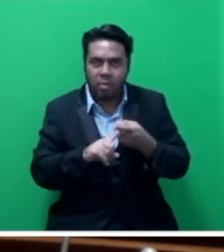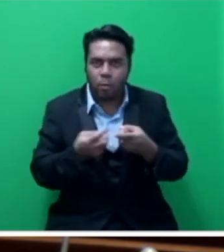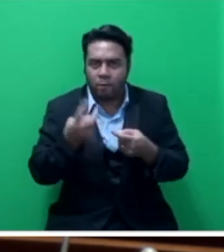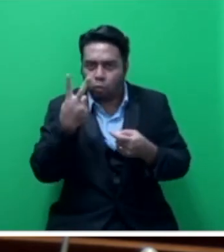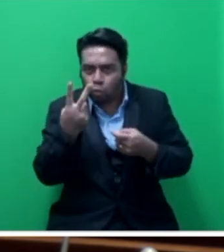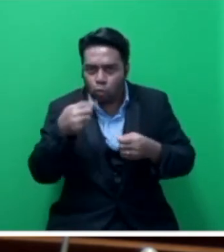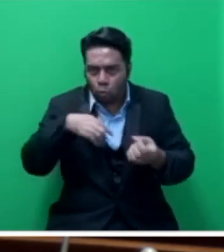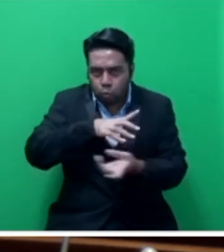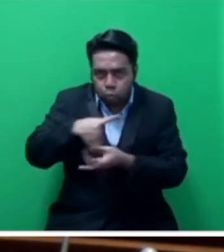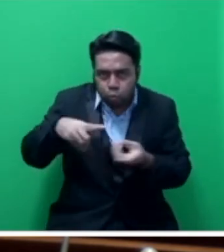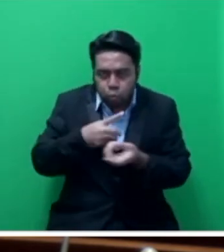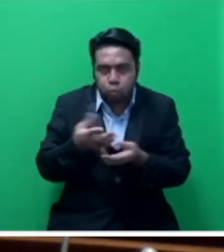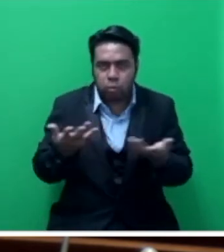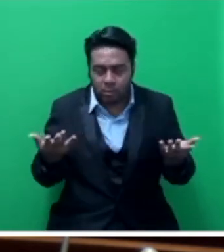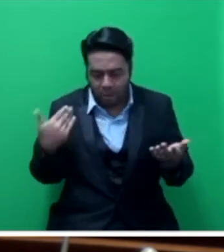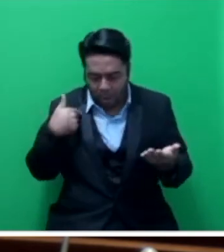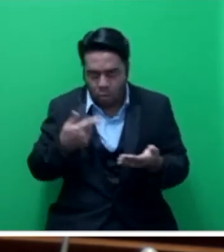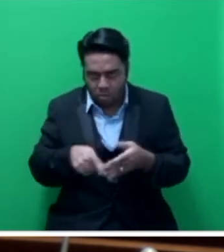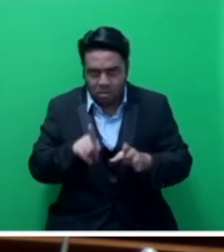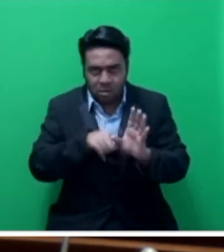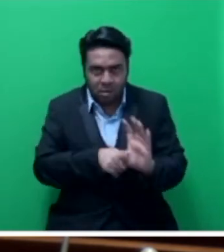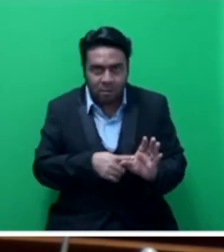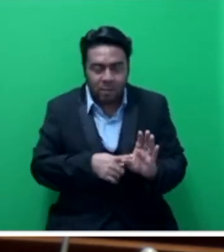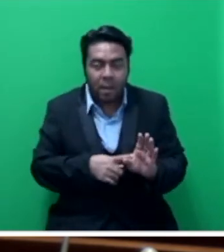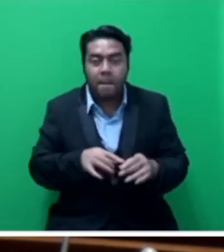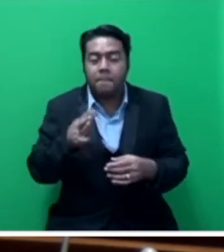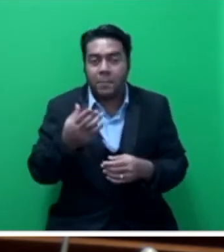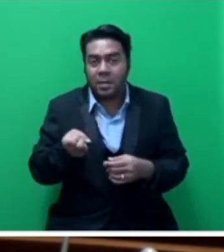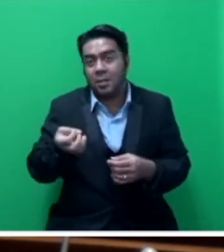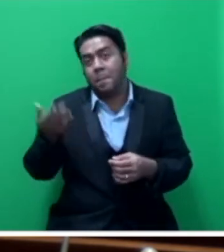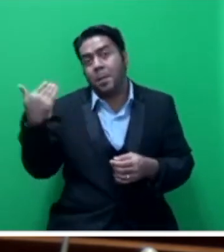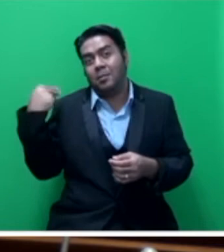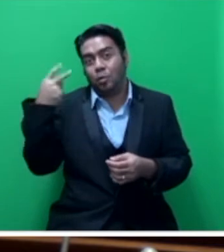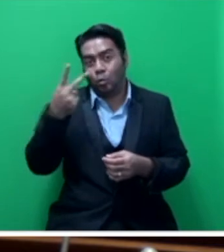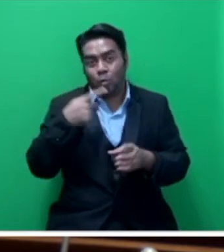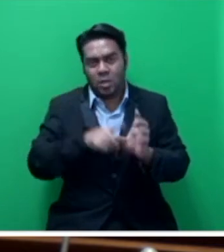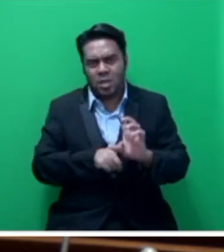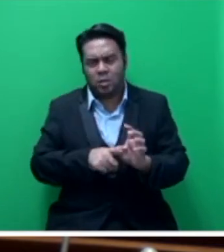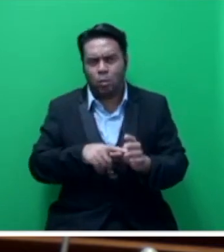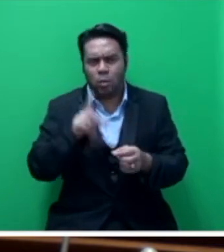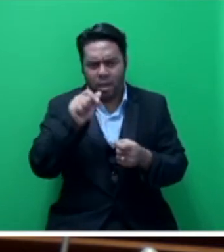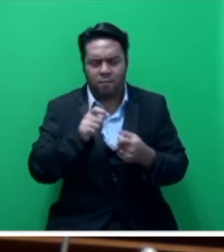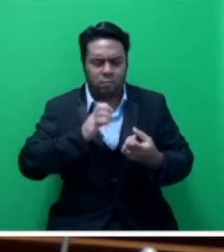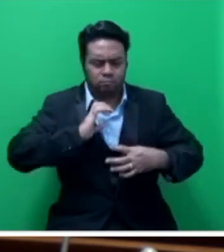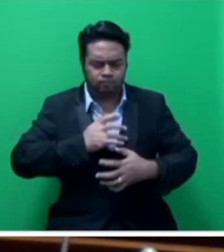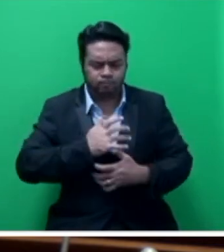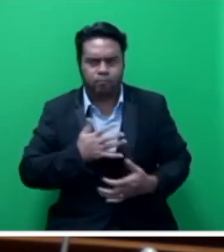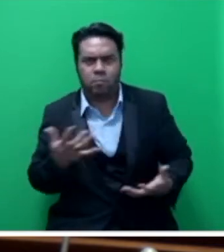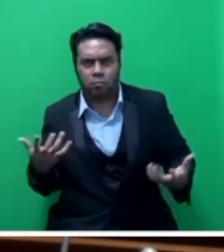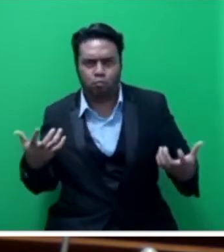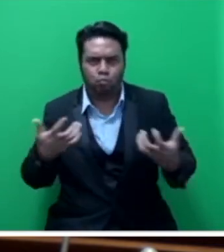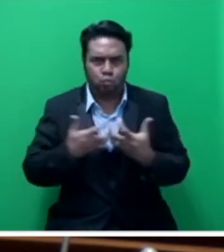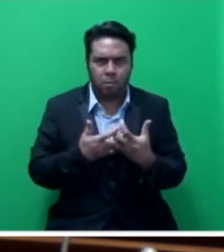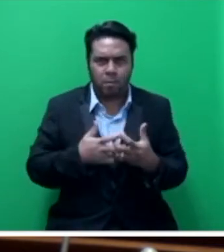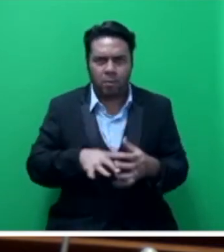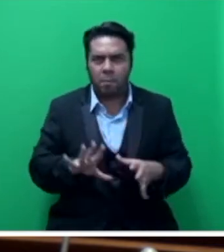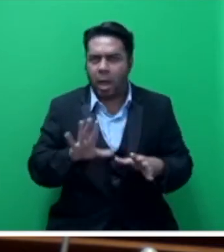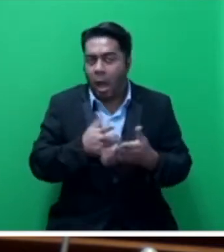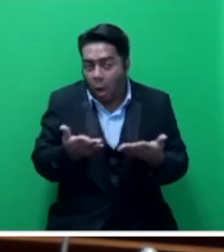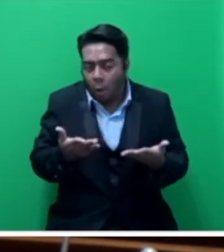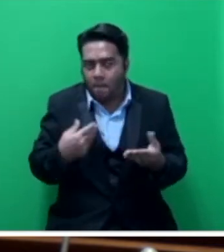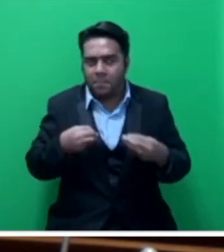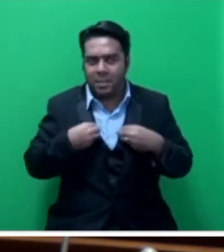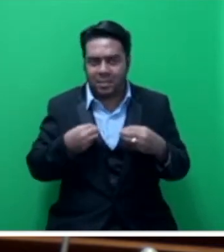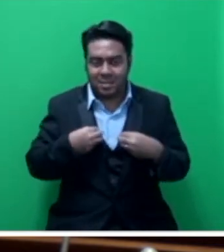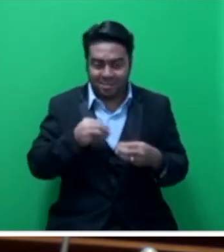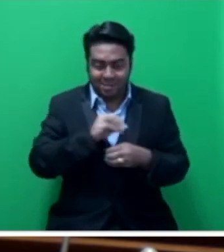Fijian government in the past 2 years has taken bold steps to implement reforms to make doing business in Fiji much easier. These